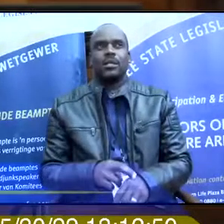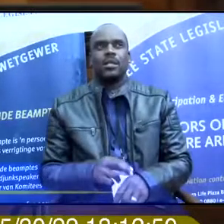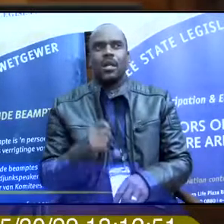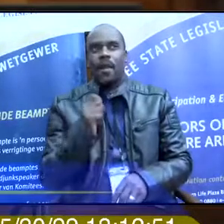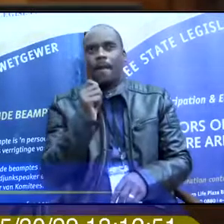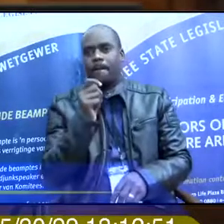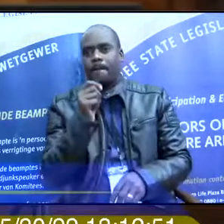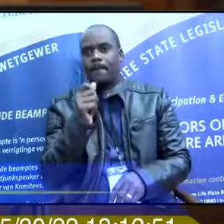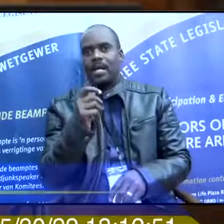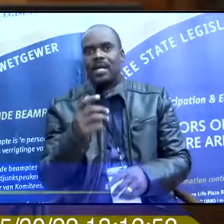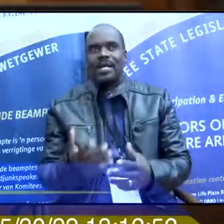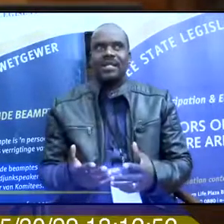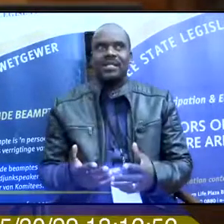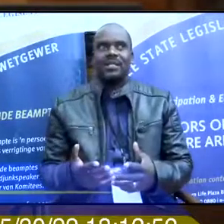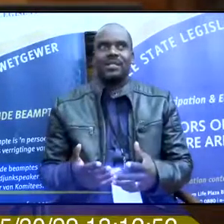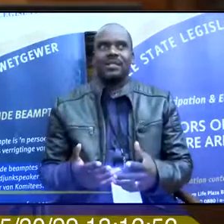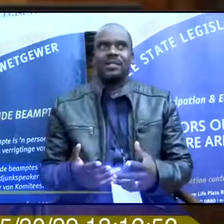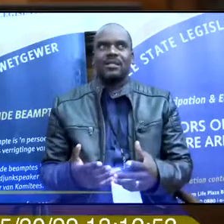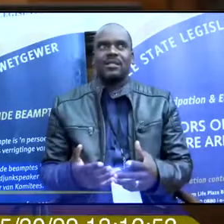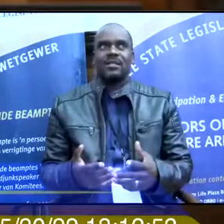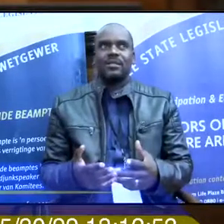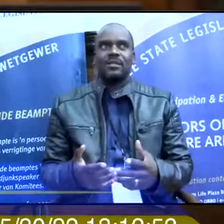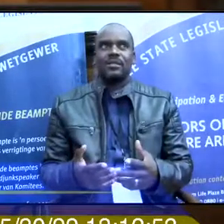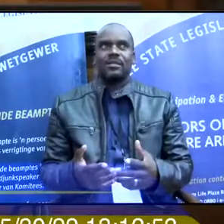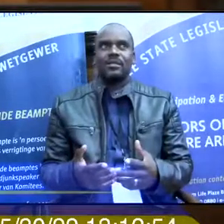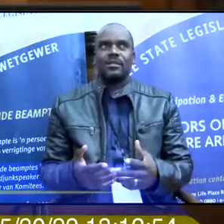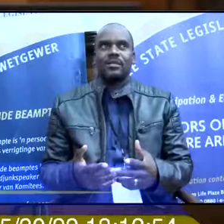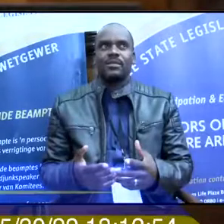and while the covert numbers were rising